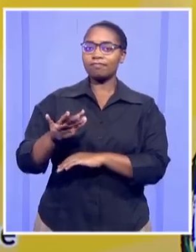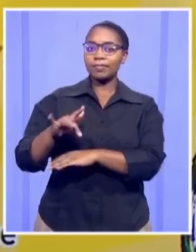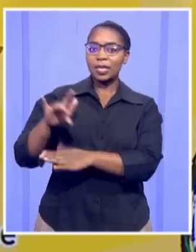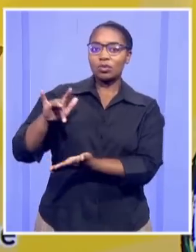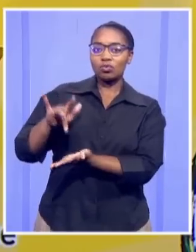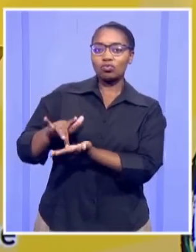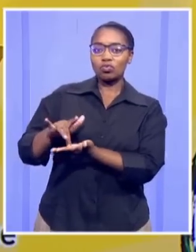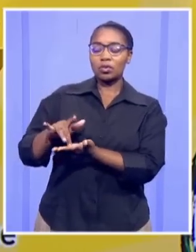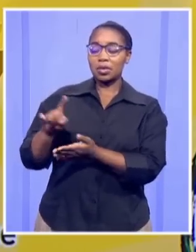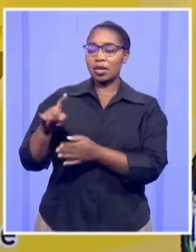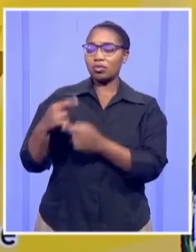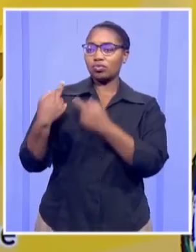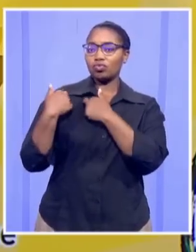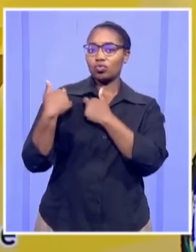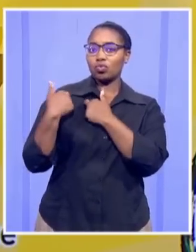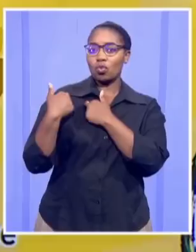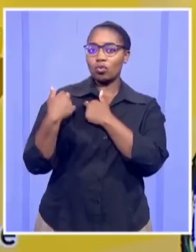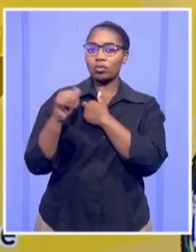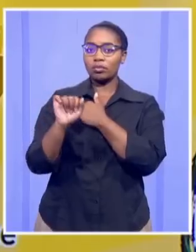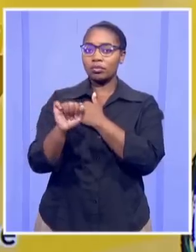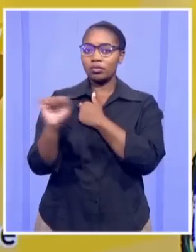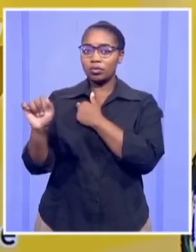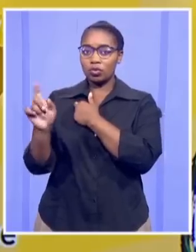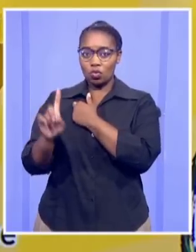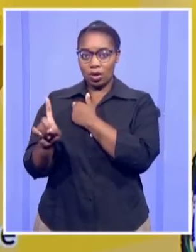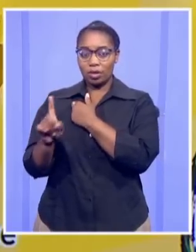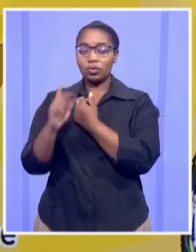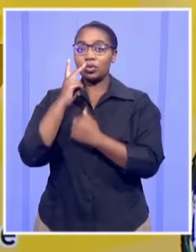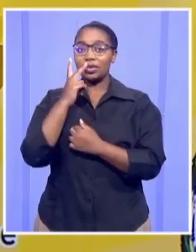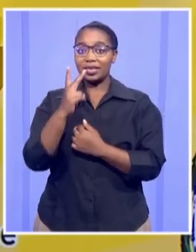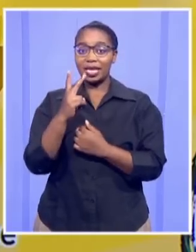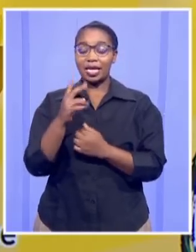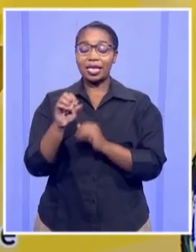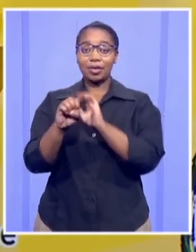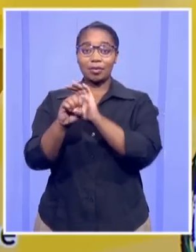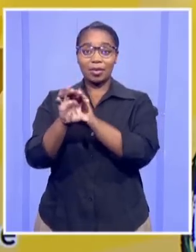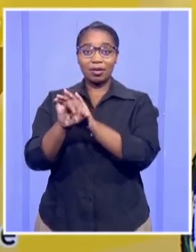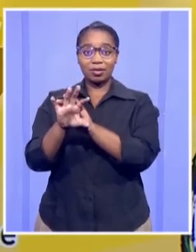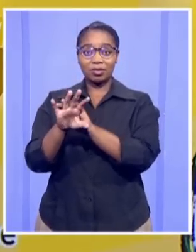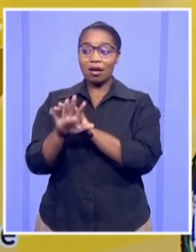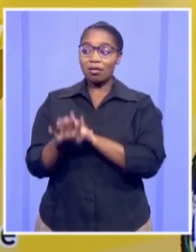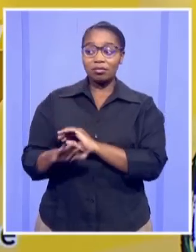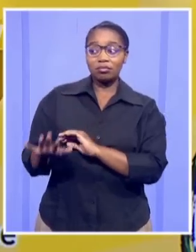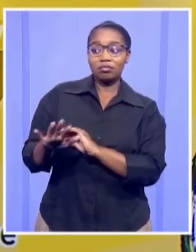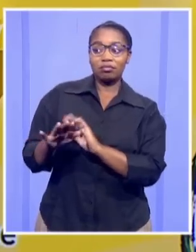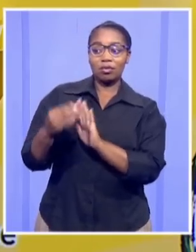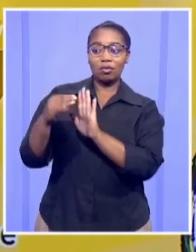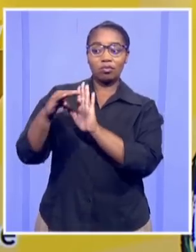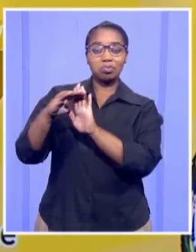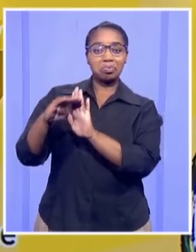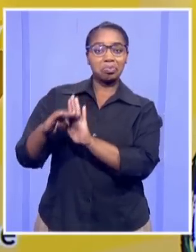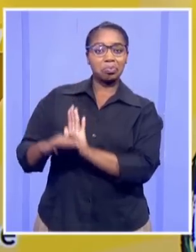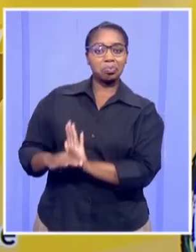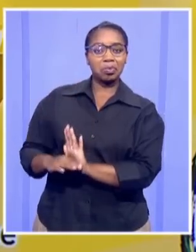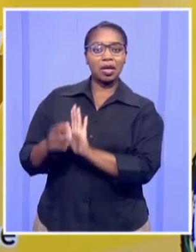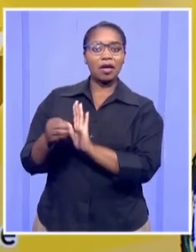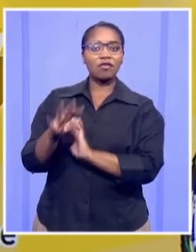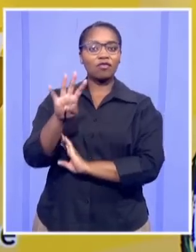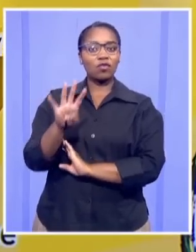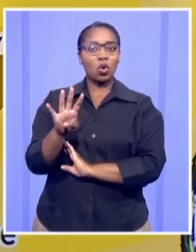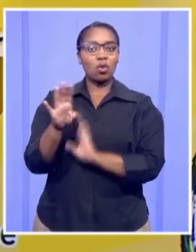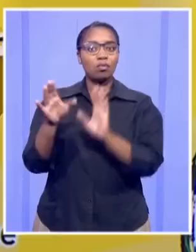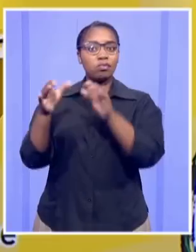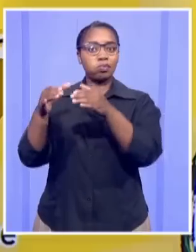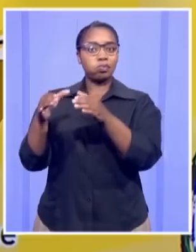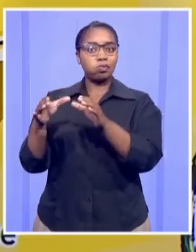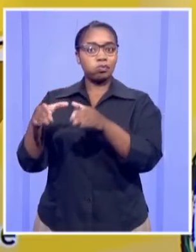You will see that the media village has got about 4 components. The